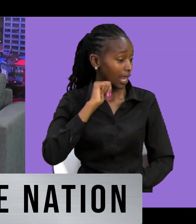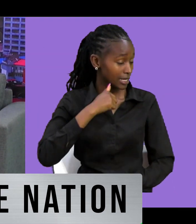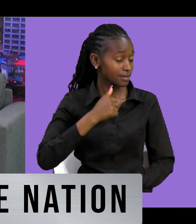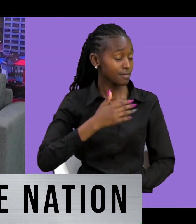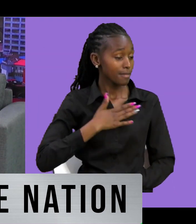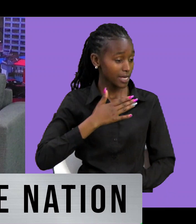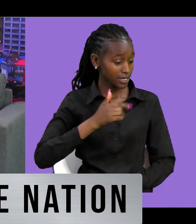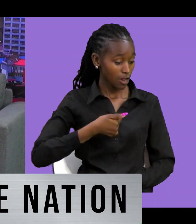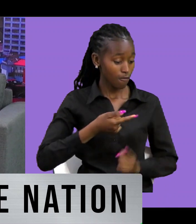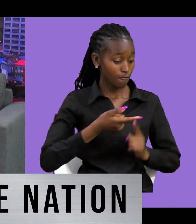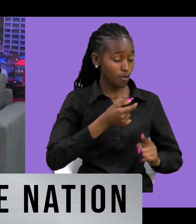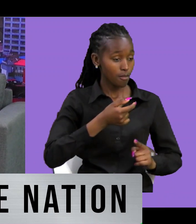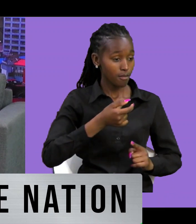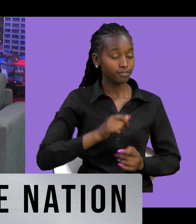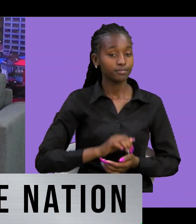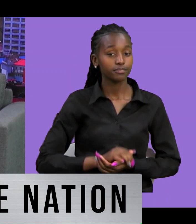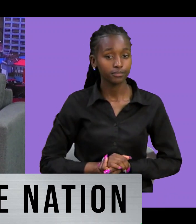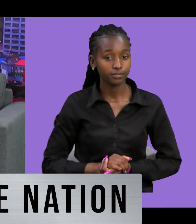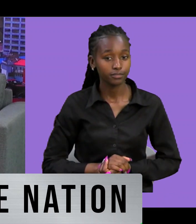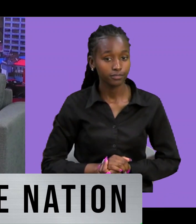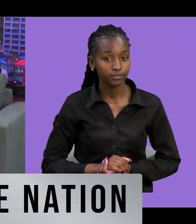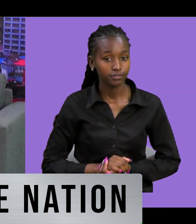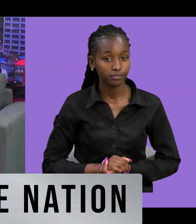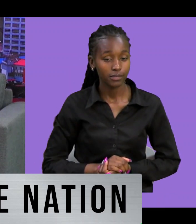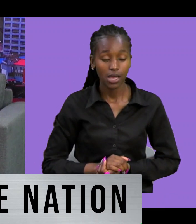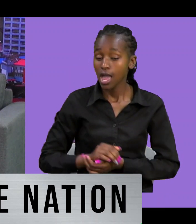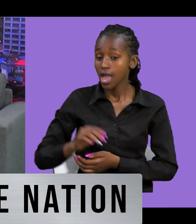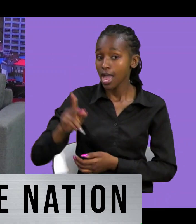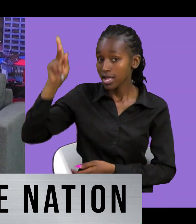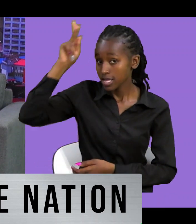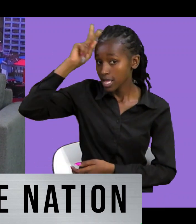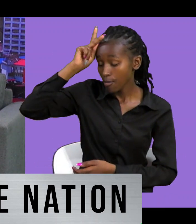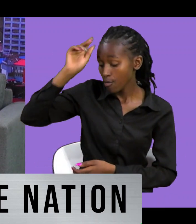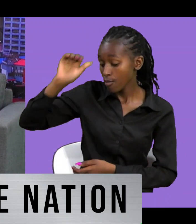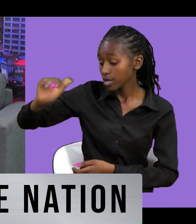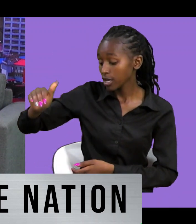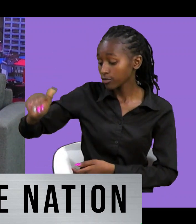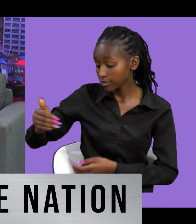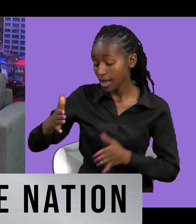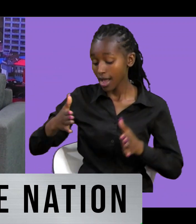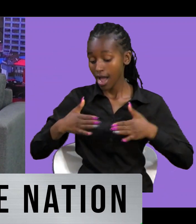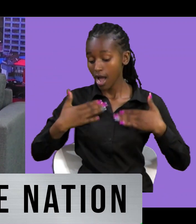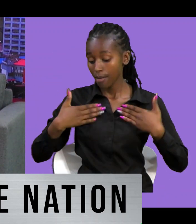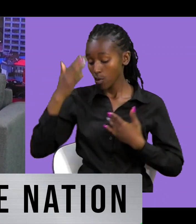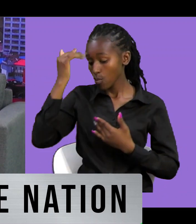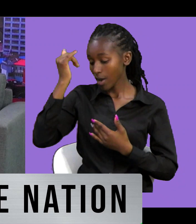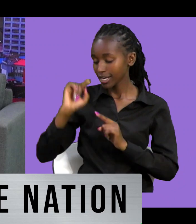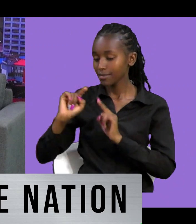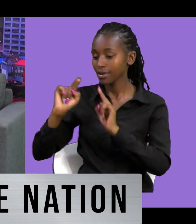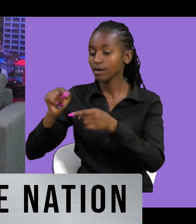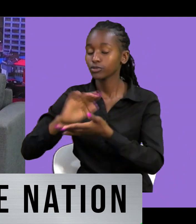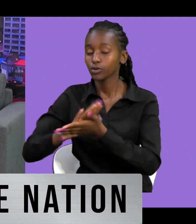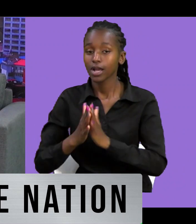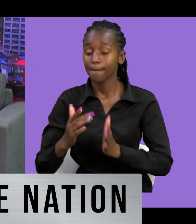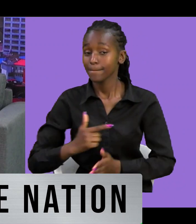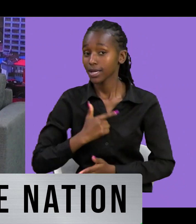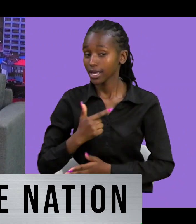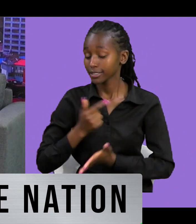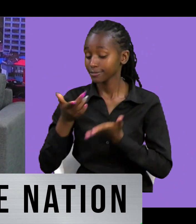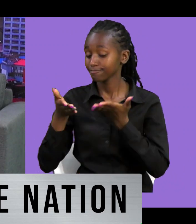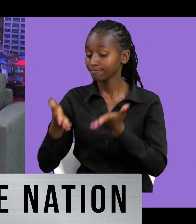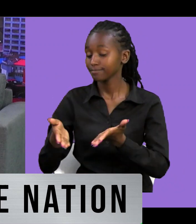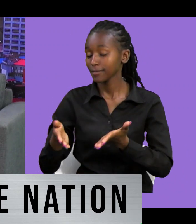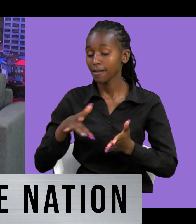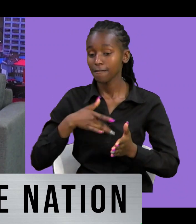Kiambu County. Yes. Yeah, I'm so proud to be your host today. Your guest. Sorry. Yeah, your guest today.